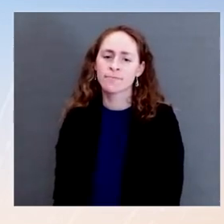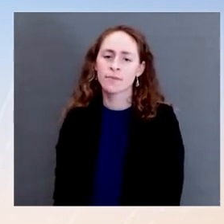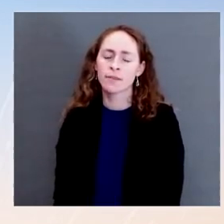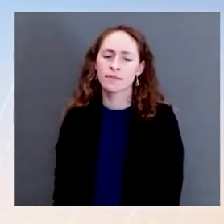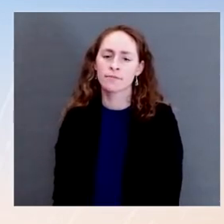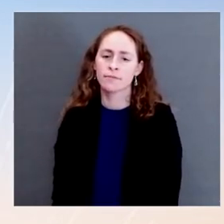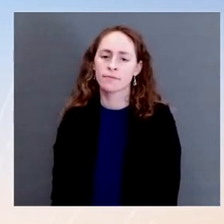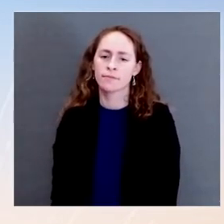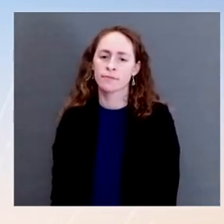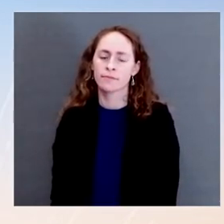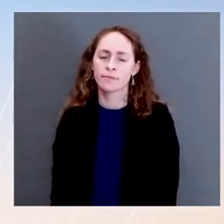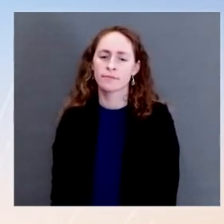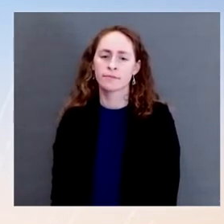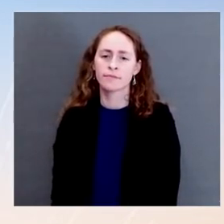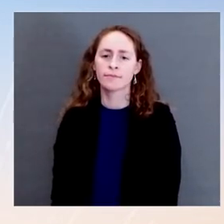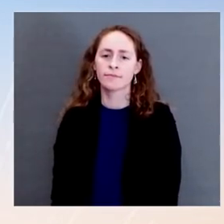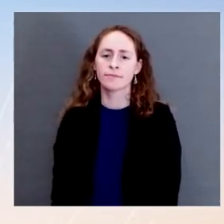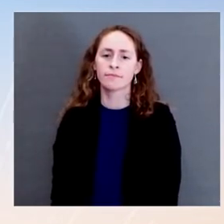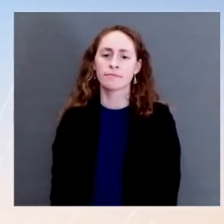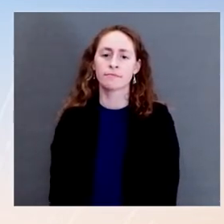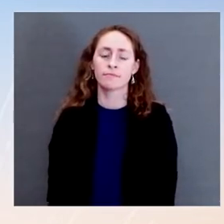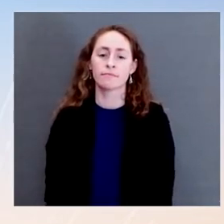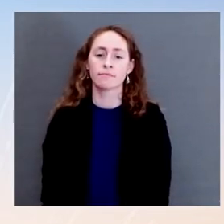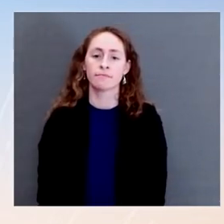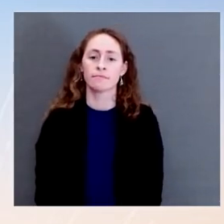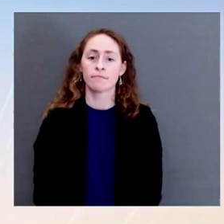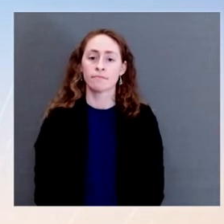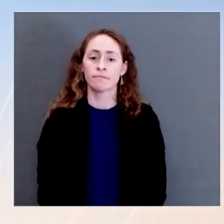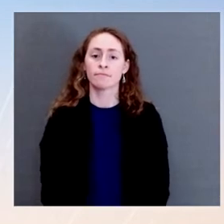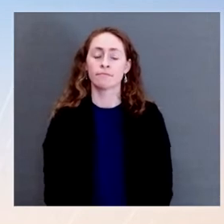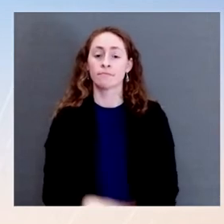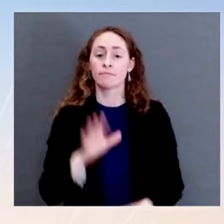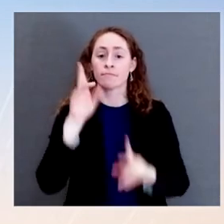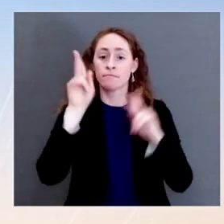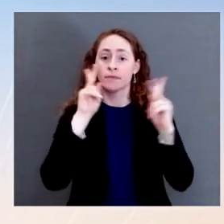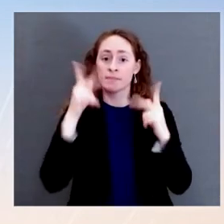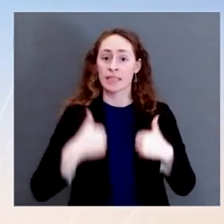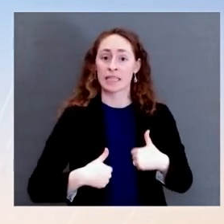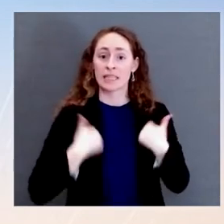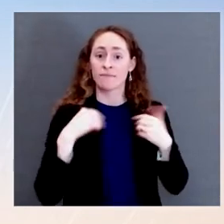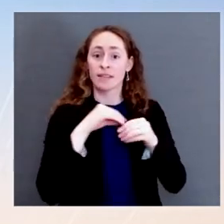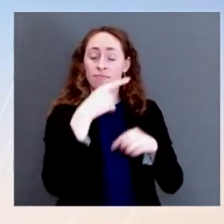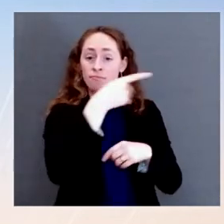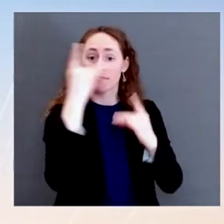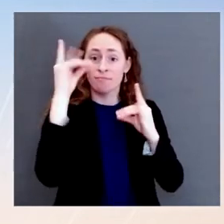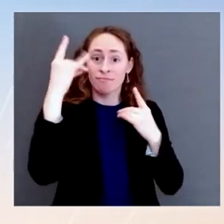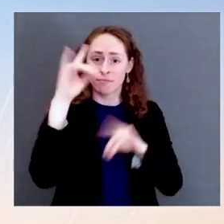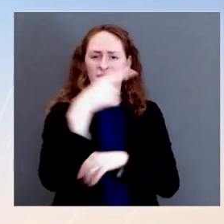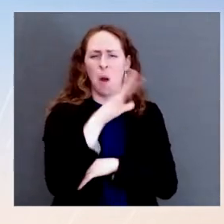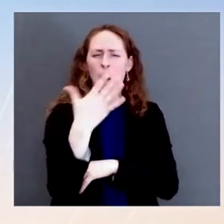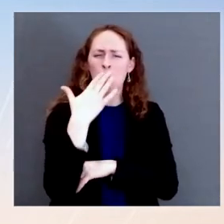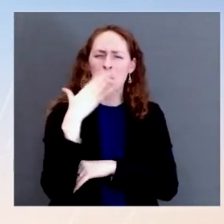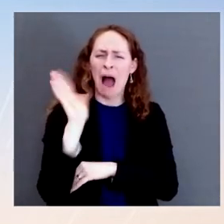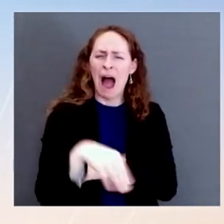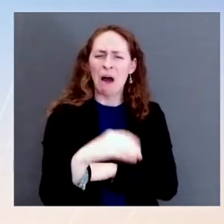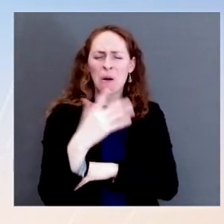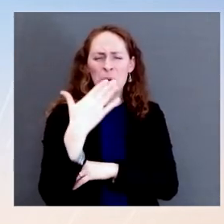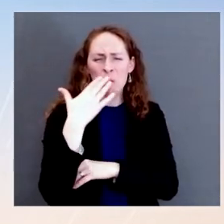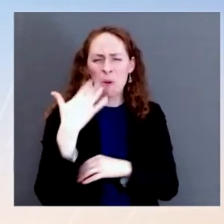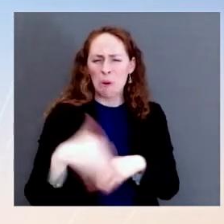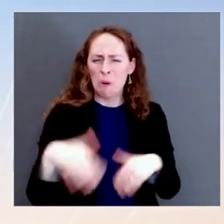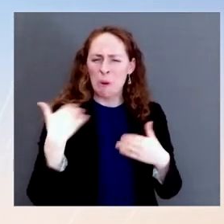Xinjiang, and we simply can't do that. As the president has told President Xi, standing up for human rights is in the DNA